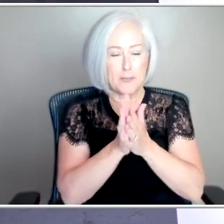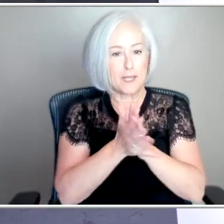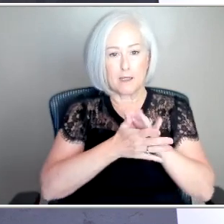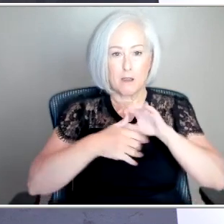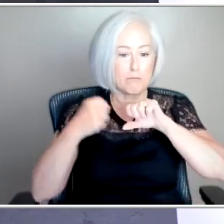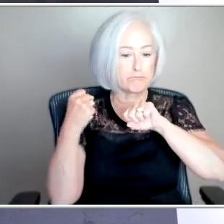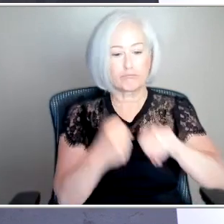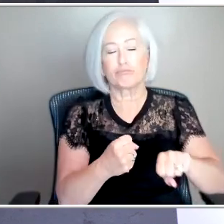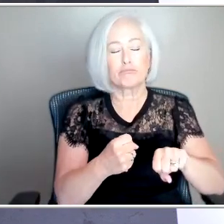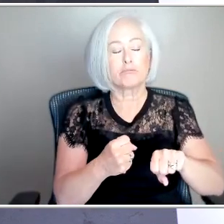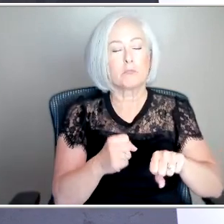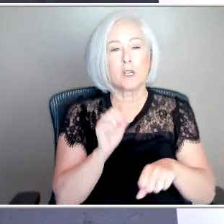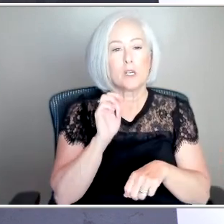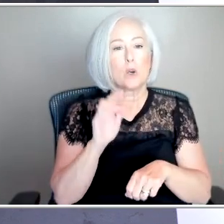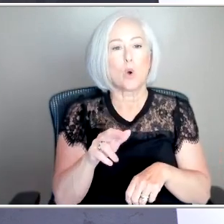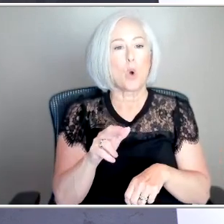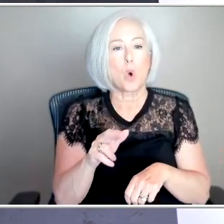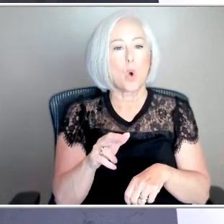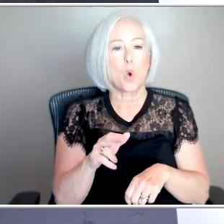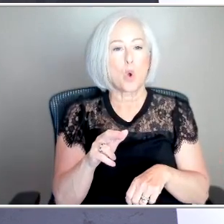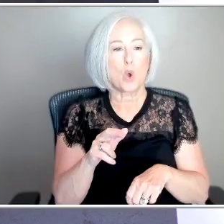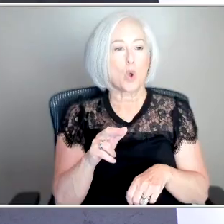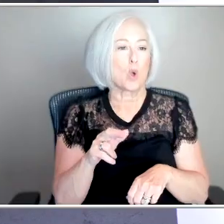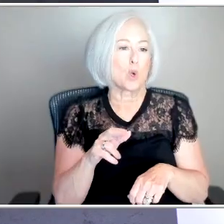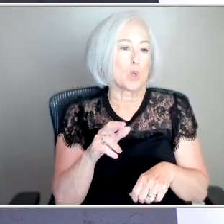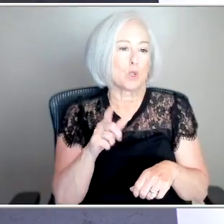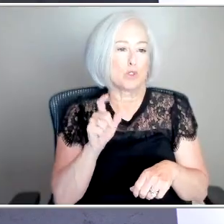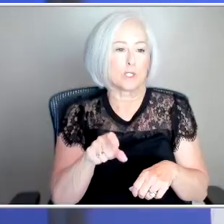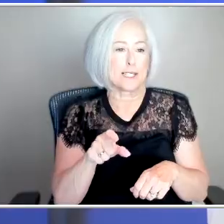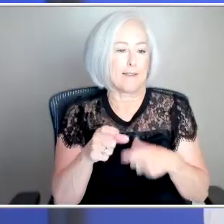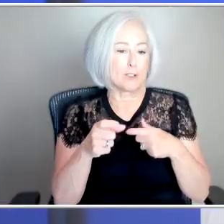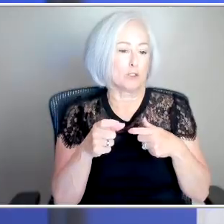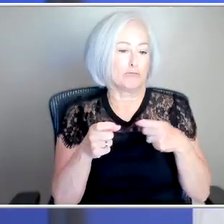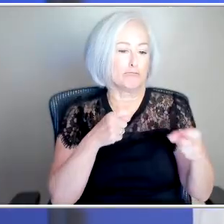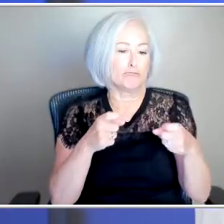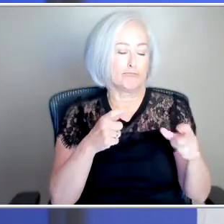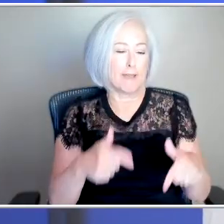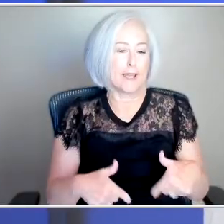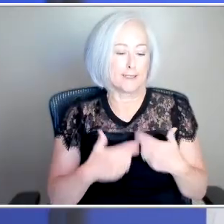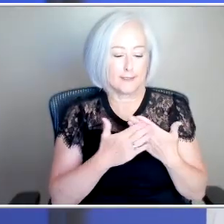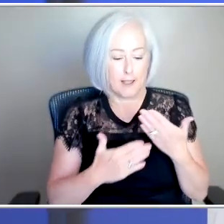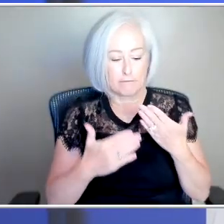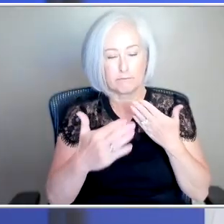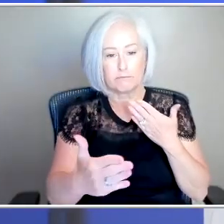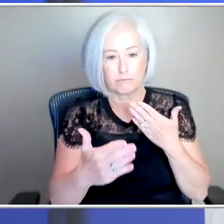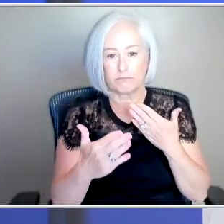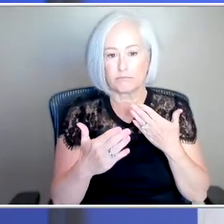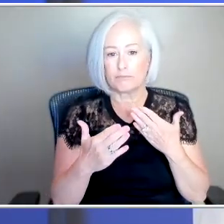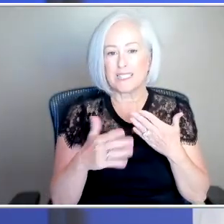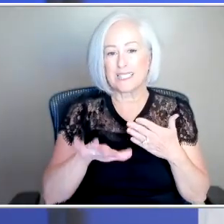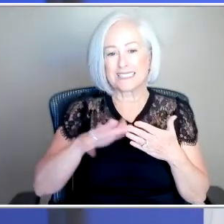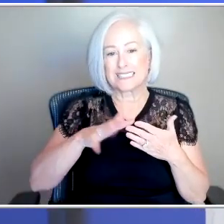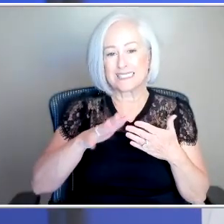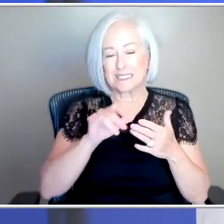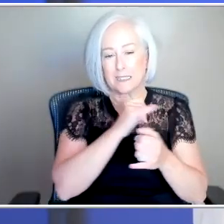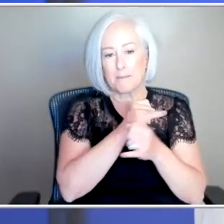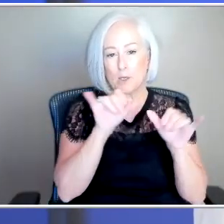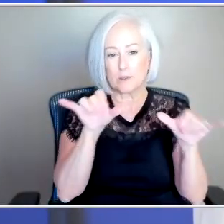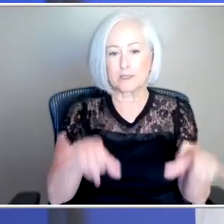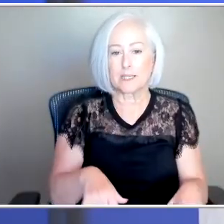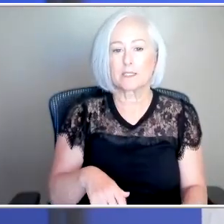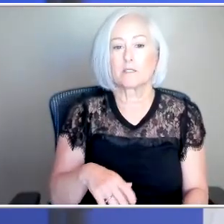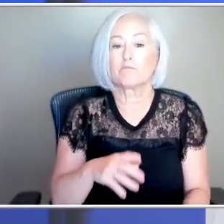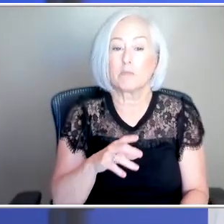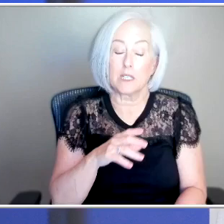just a fact of life afterwards? So in most patients, the immune system recovers. It takes about up to 1 to